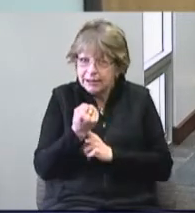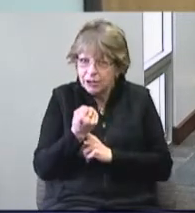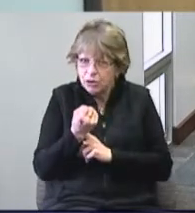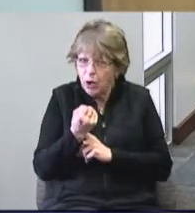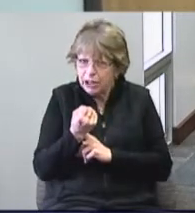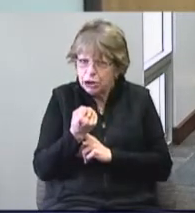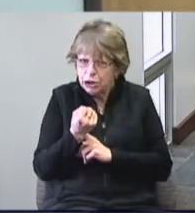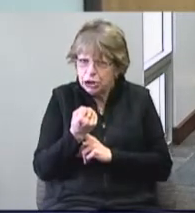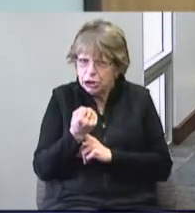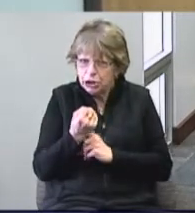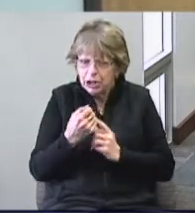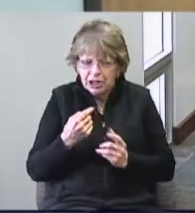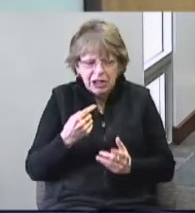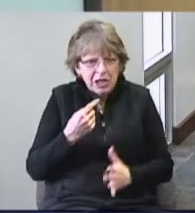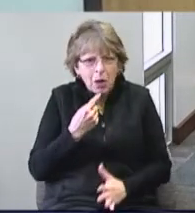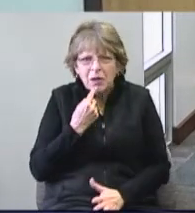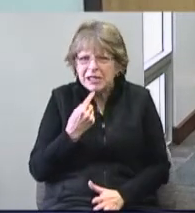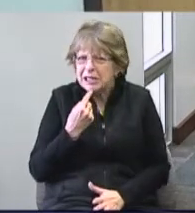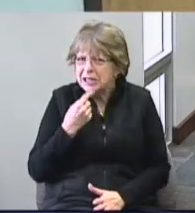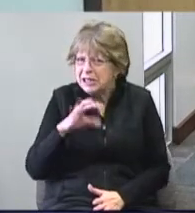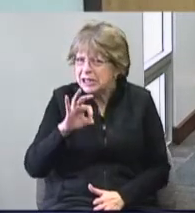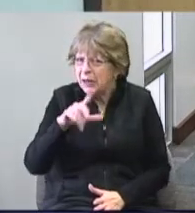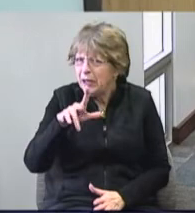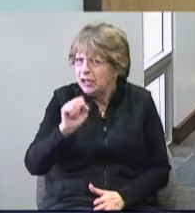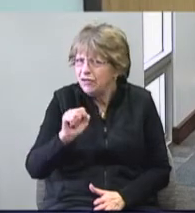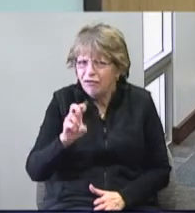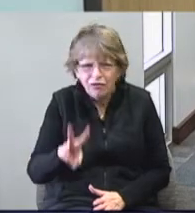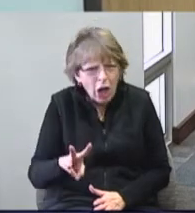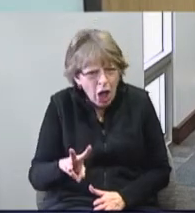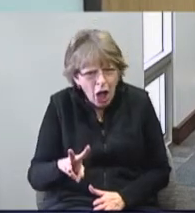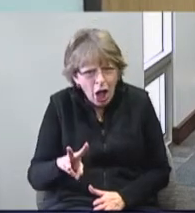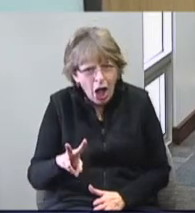flaw in the letter by the district attorney. The second flaw